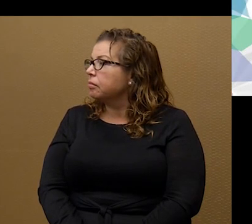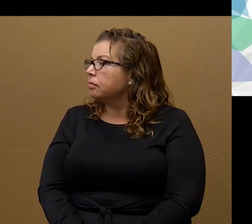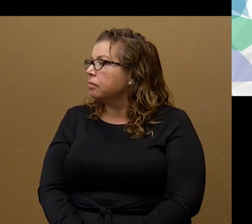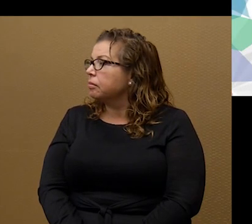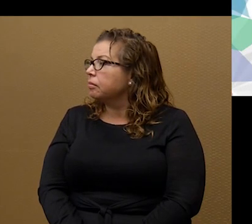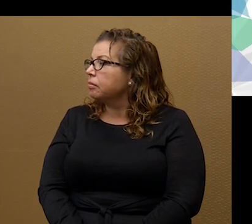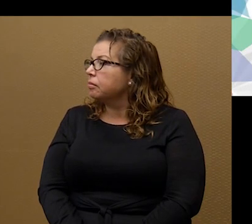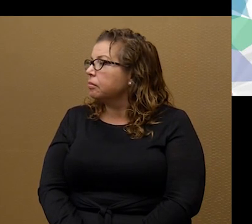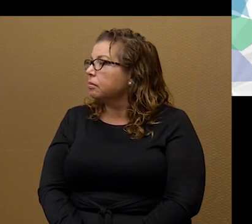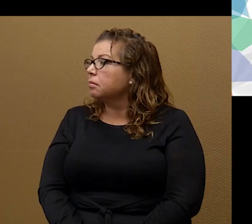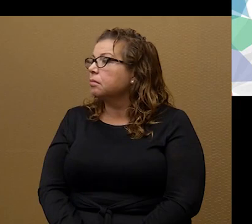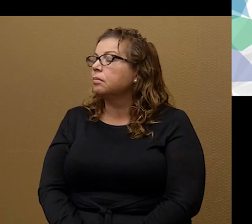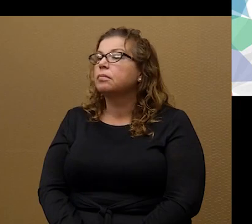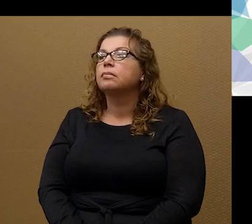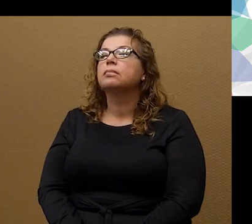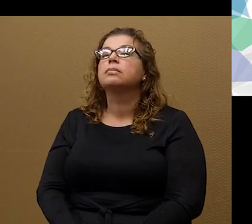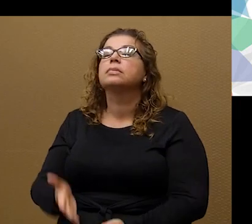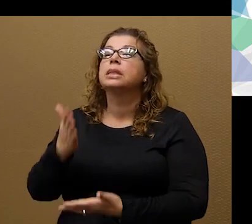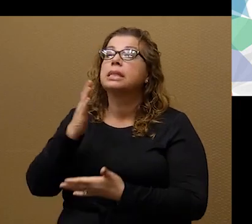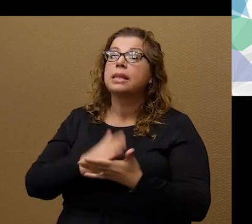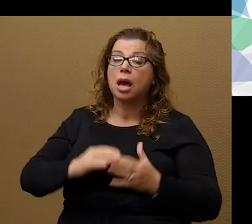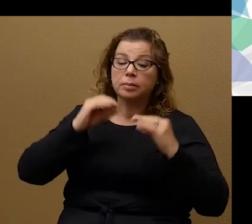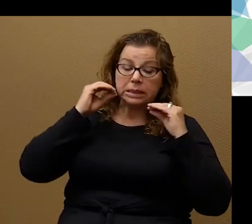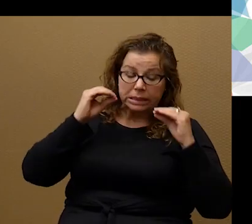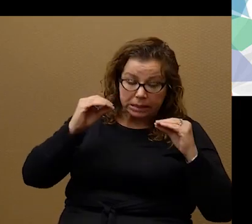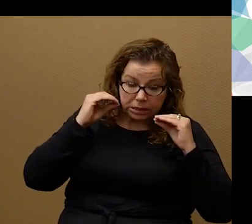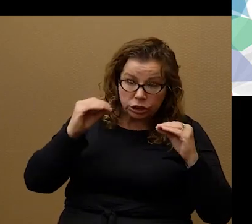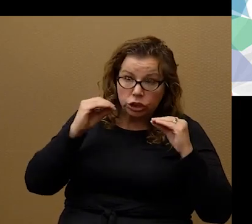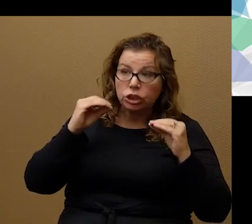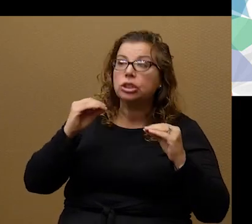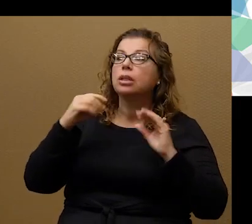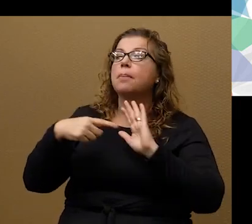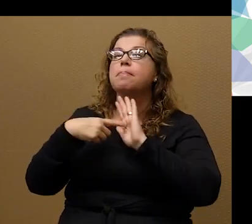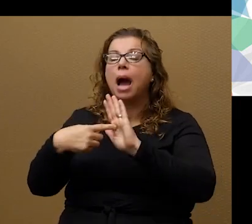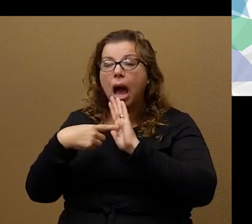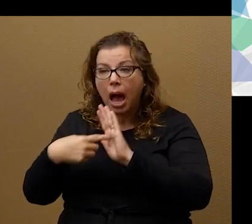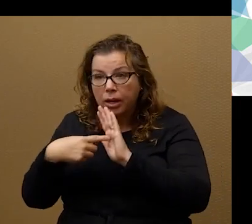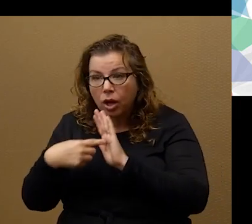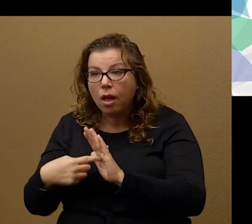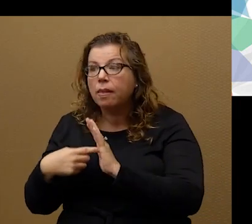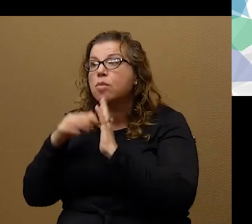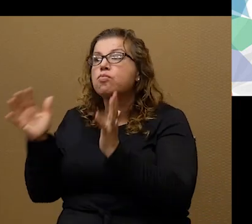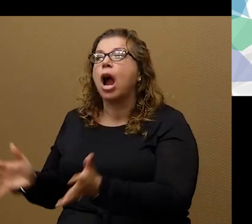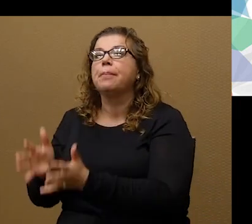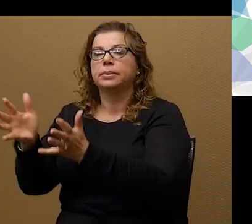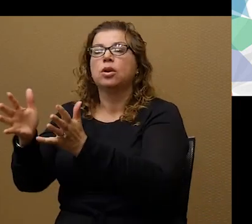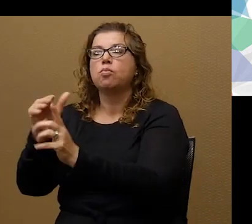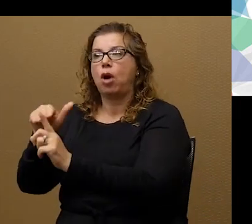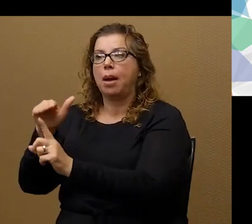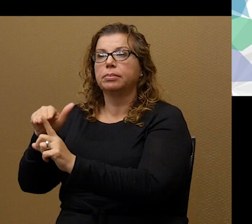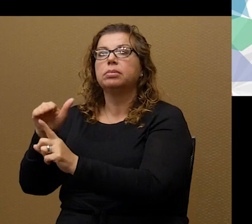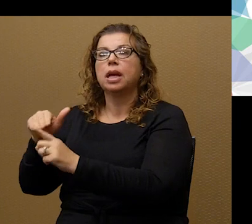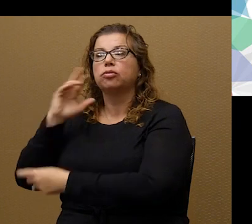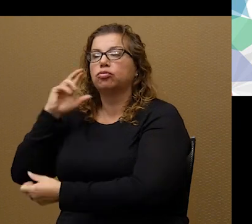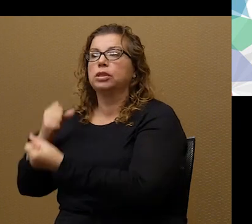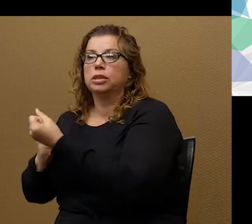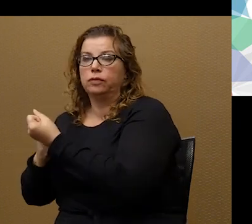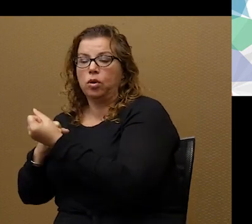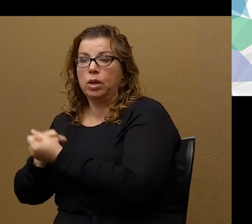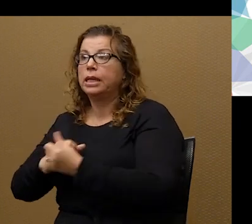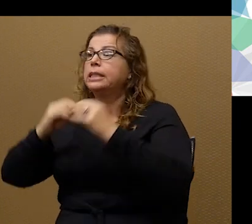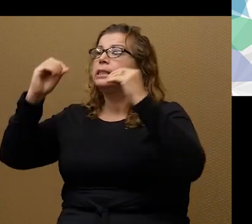So it's some teach, model, prompt, and reinforce strategies. So teaching requires